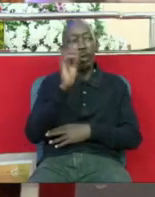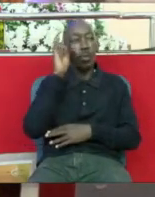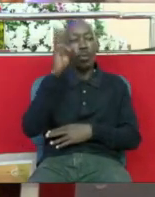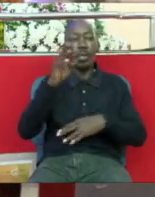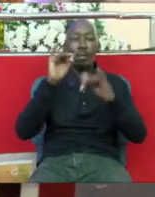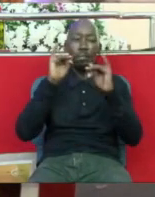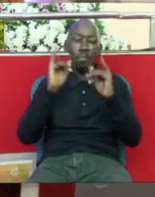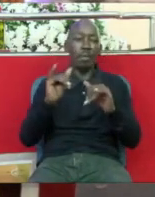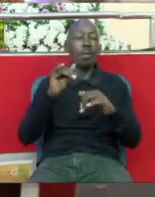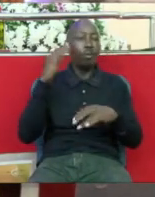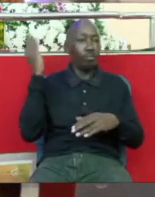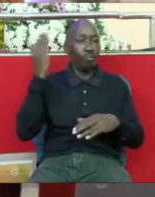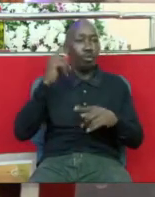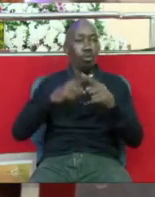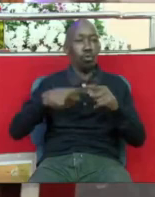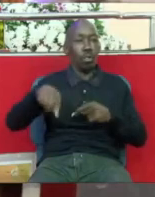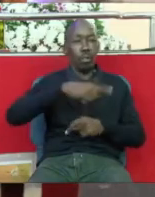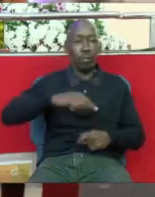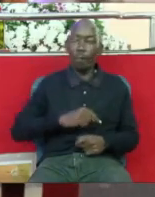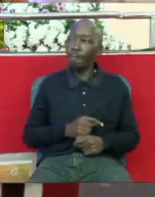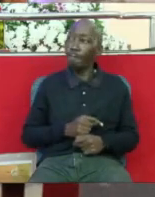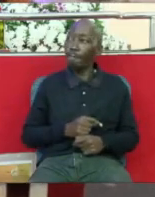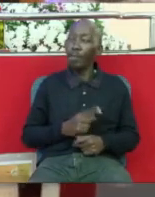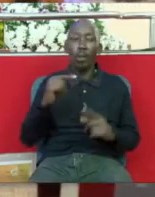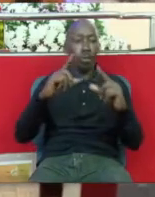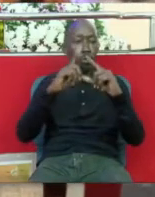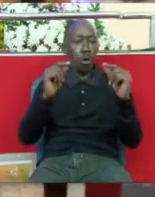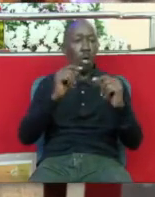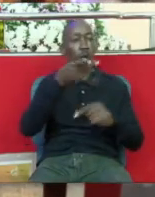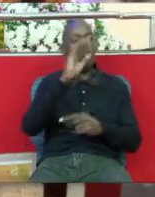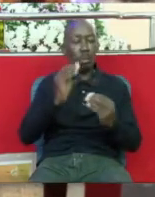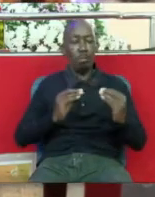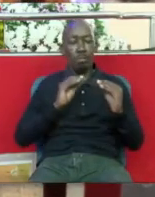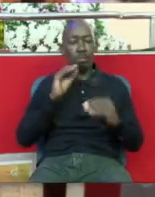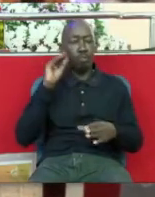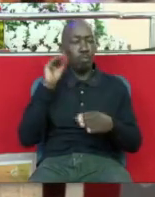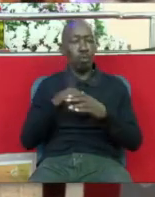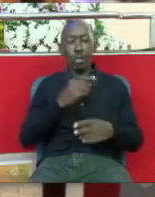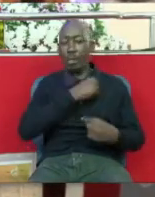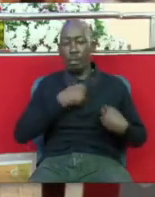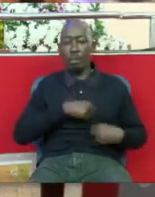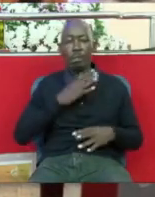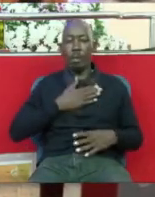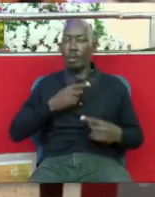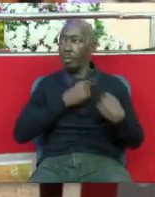to us. Na hakika kwamba Mungu atatuhudumia. And the word the Lord has put in me. Na neno ambalo Mungu ameweka ndani yangu.